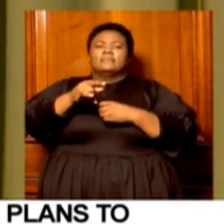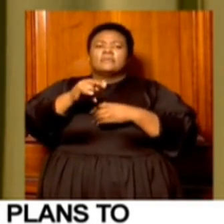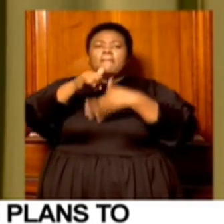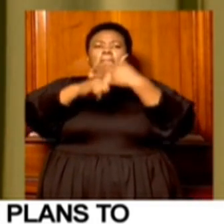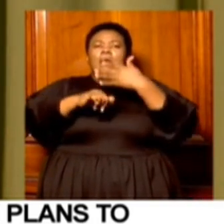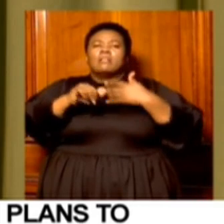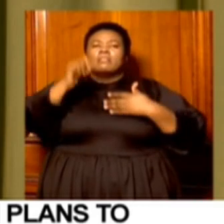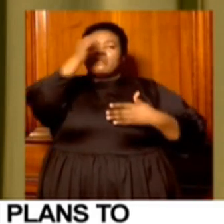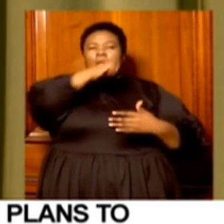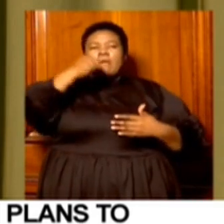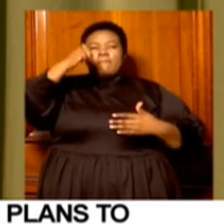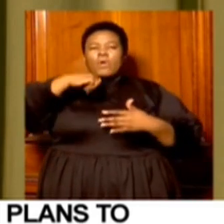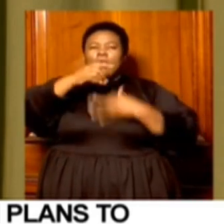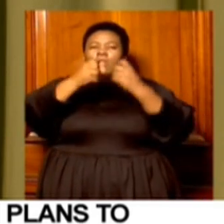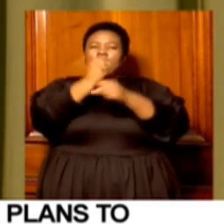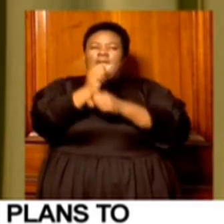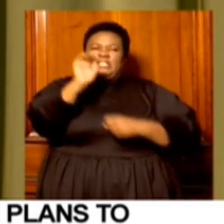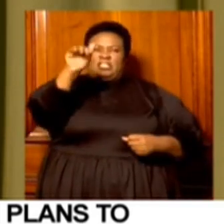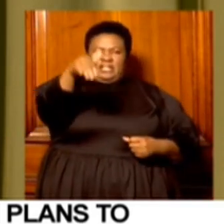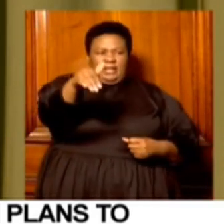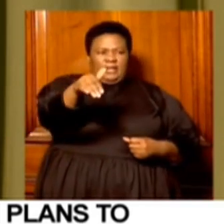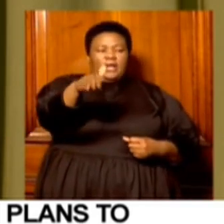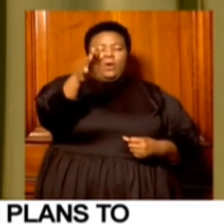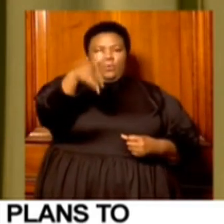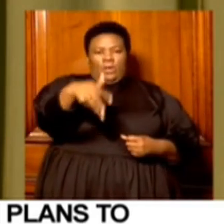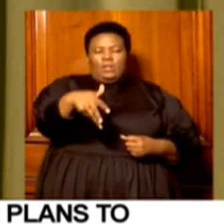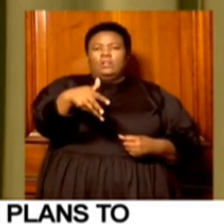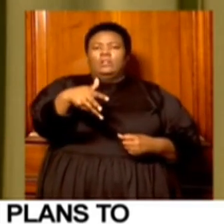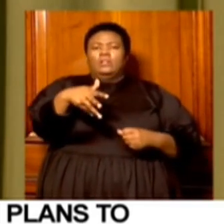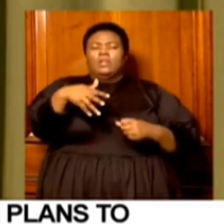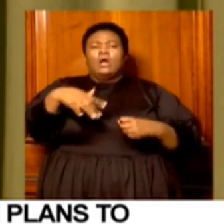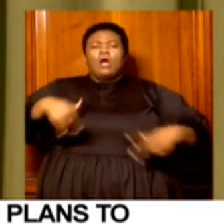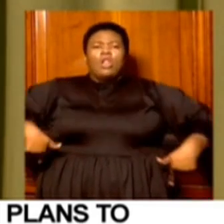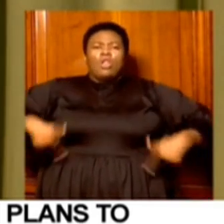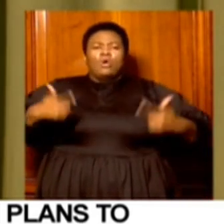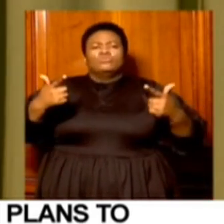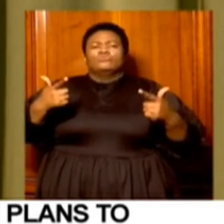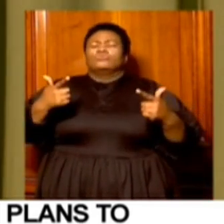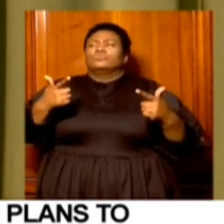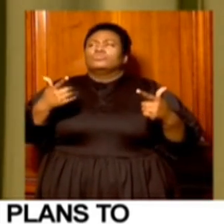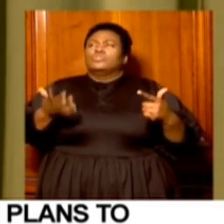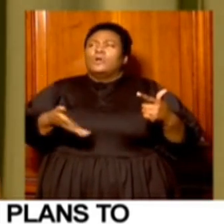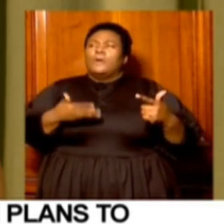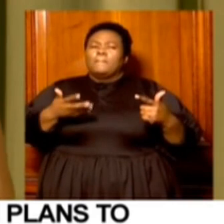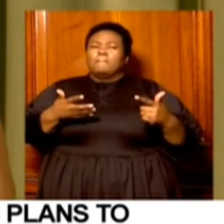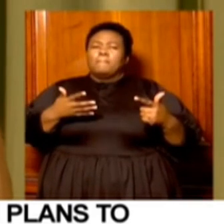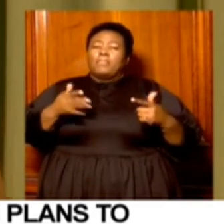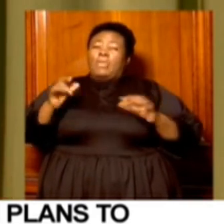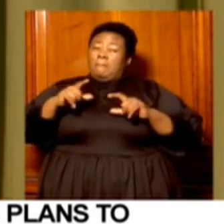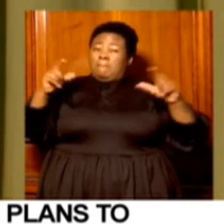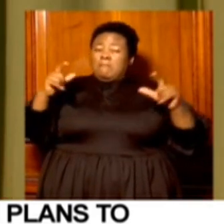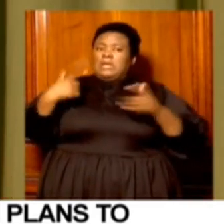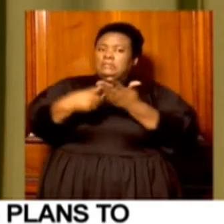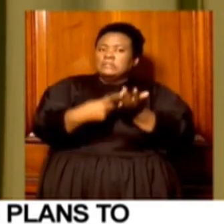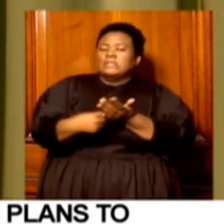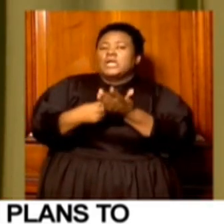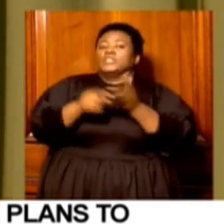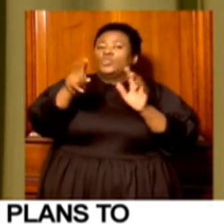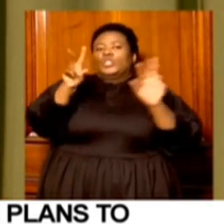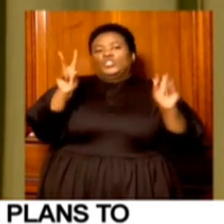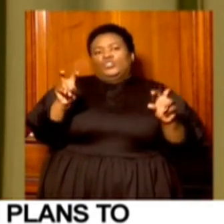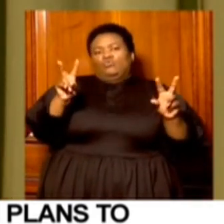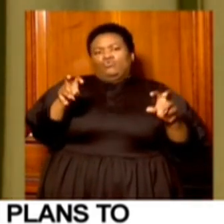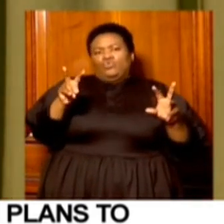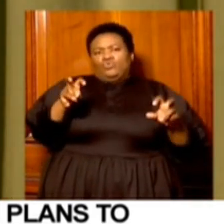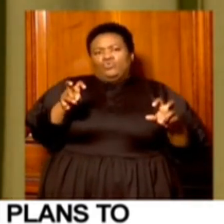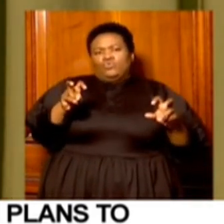are going to launch a big platform in the next coming 2 weeks, and we are going to have a big discussion on this matter, and